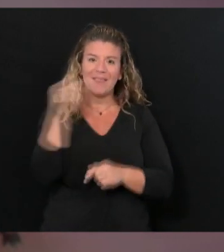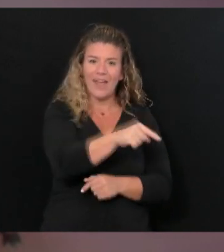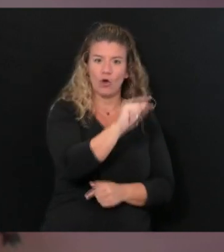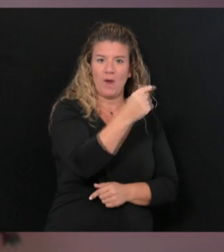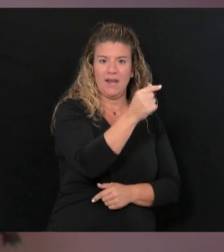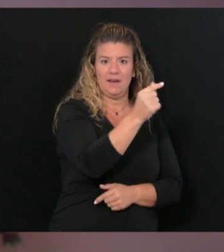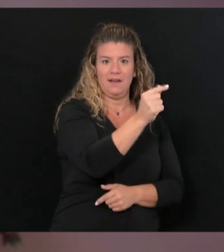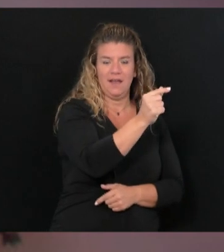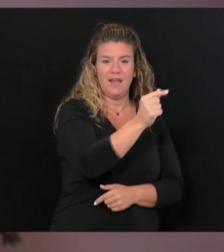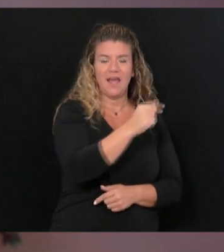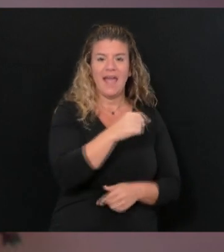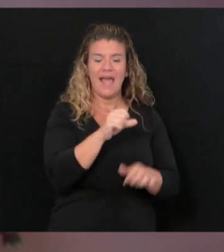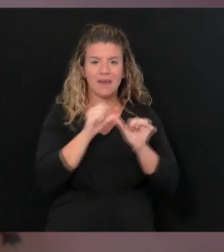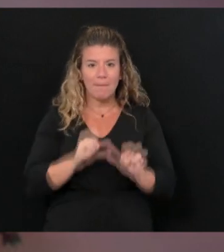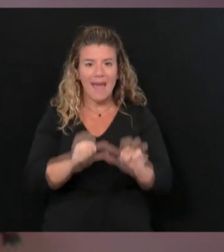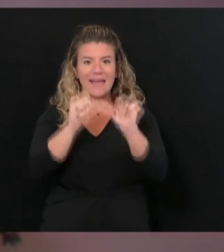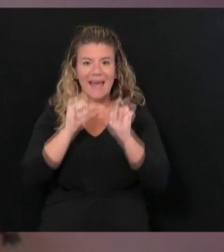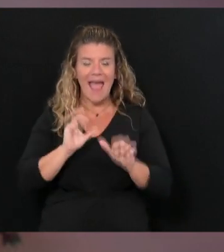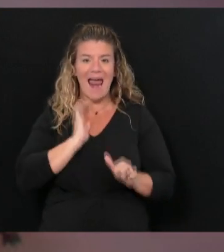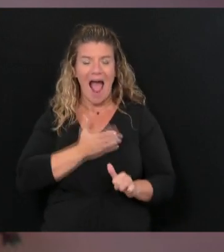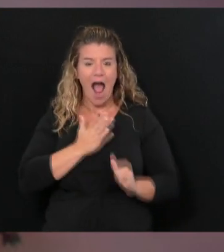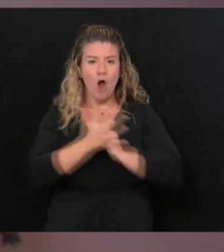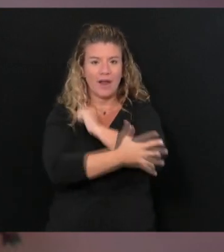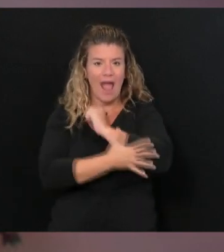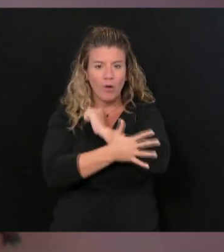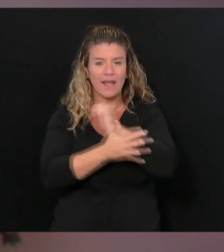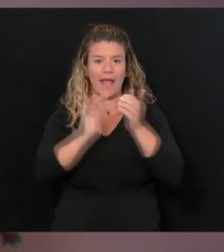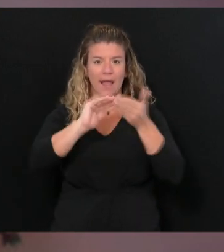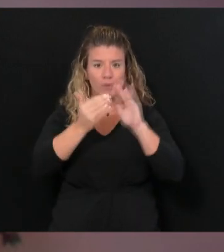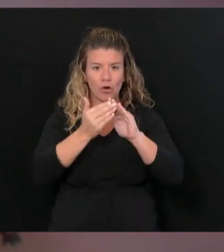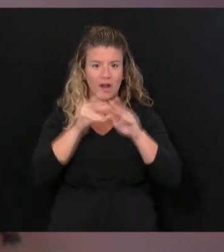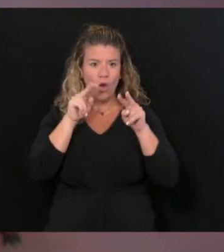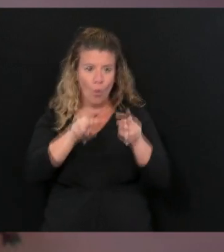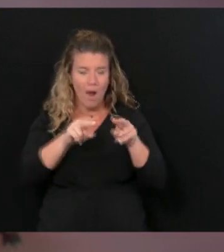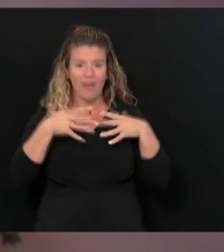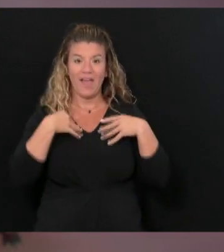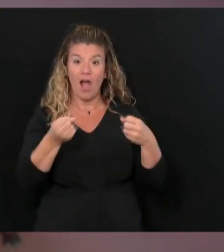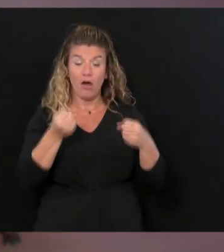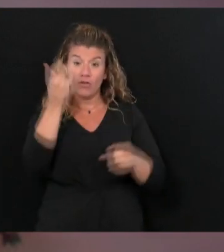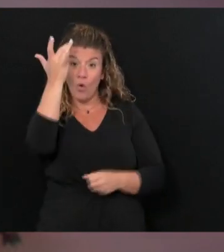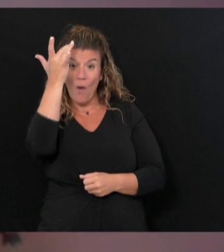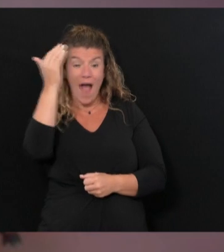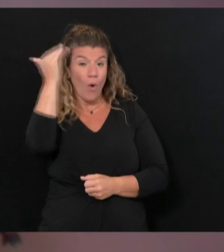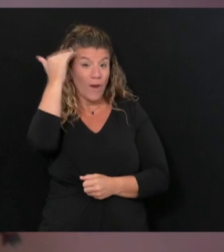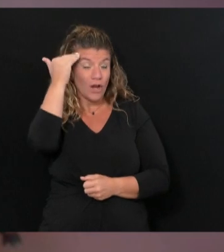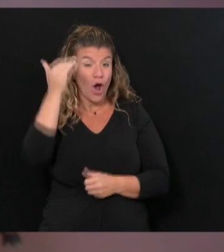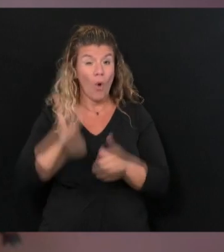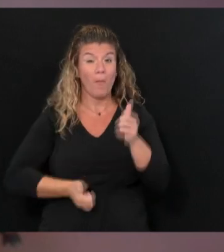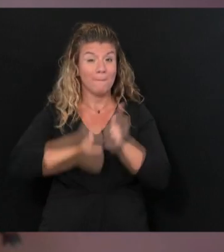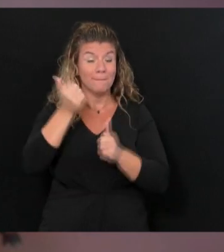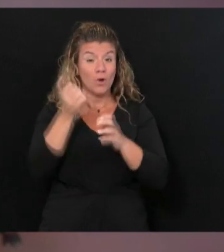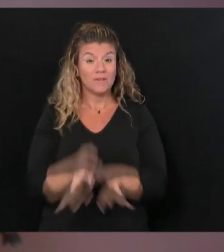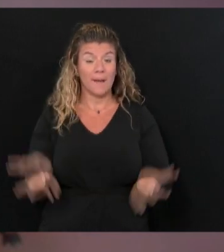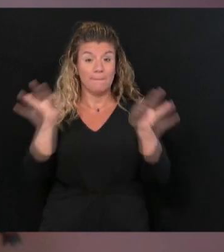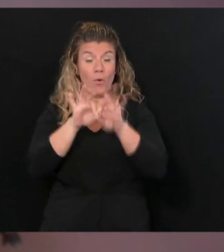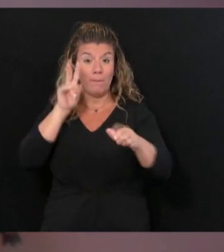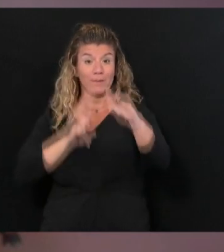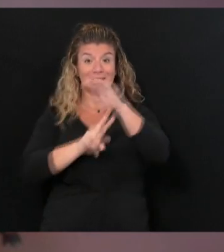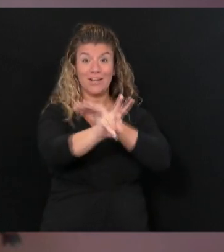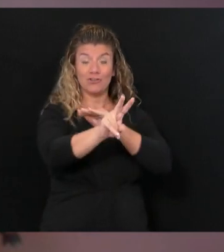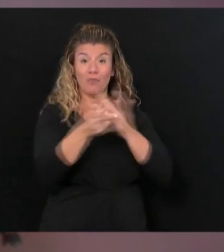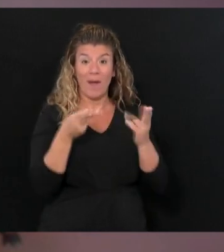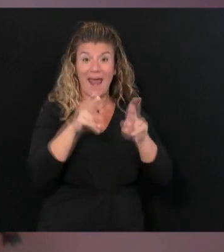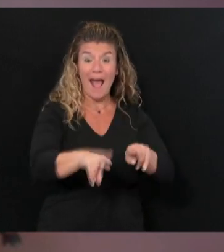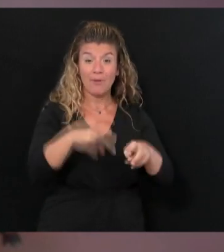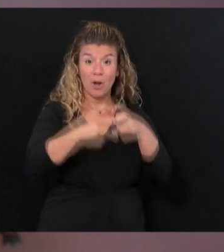to maintain the community health, because we know that the single most important predictor of